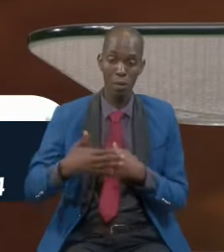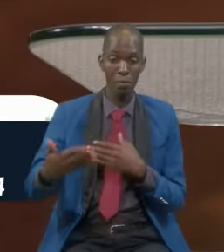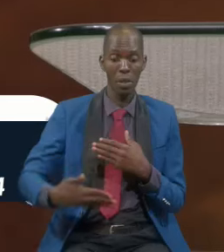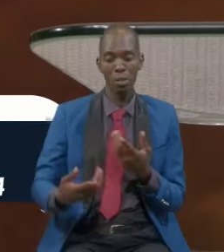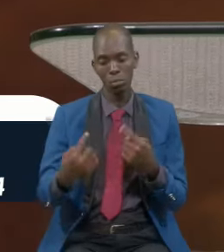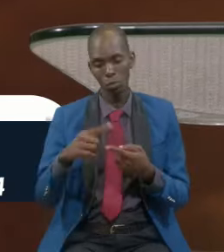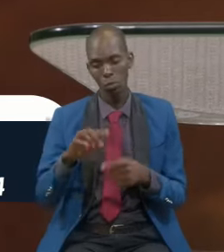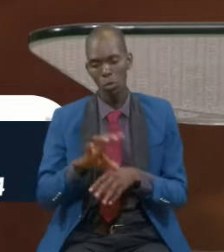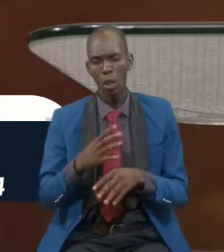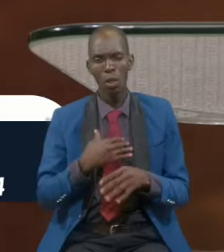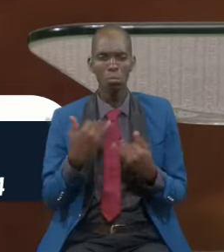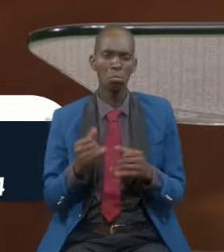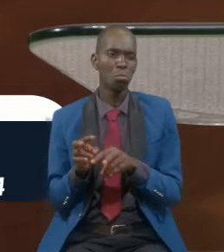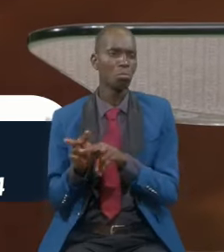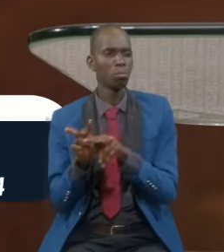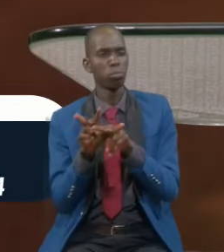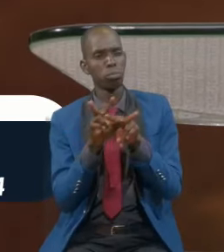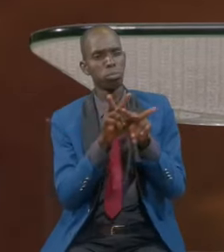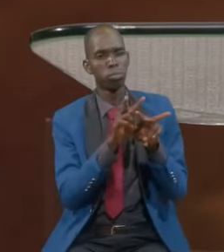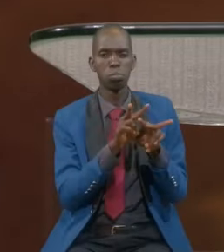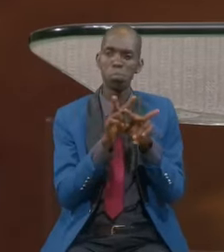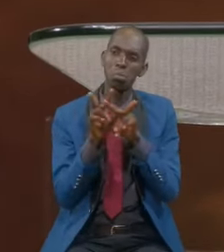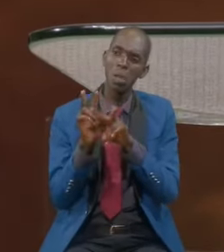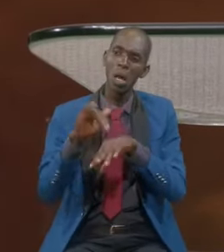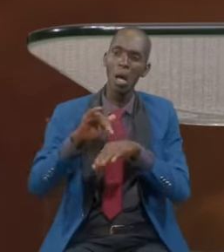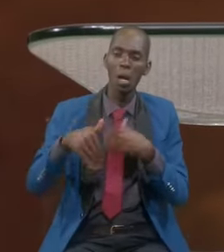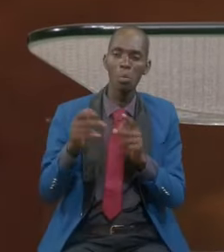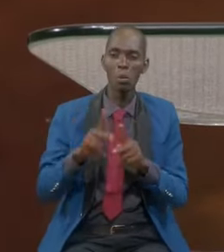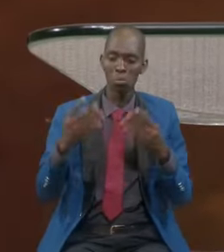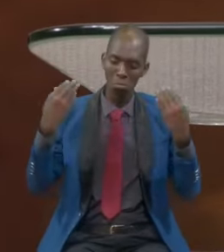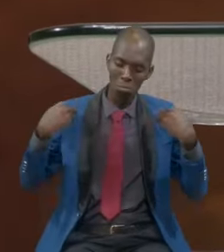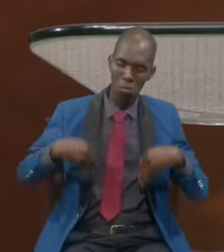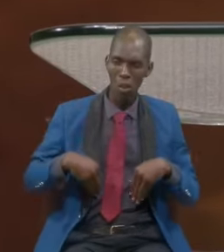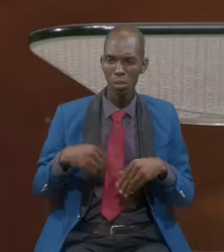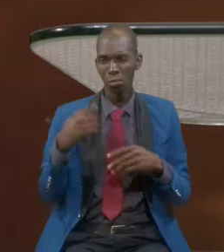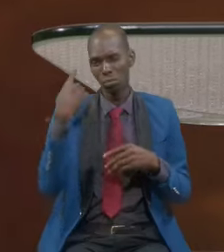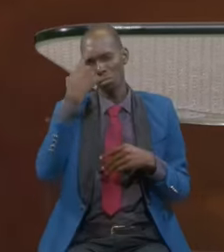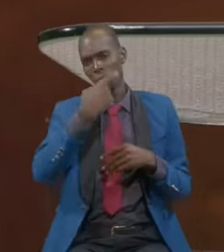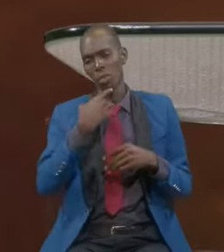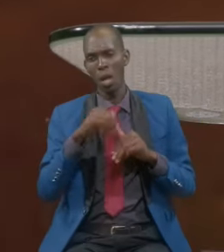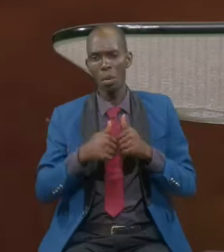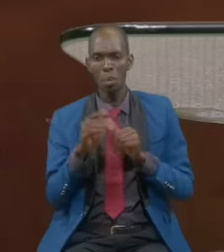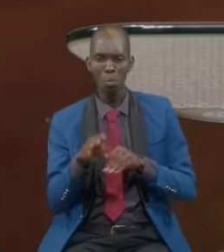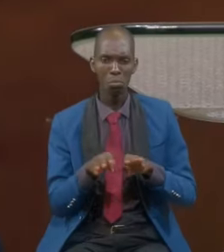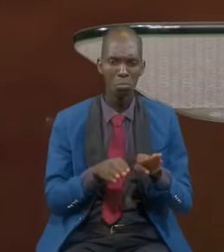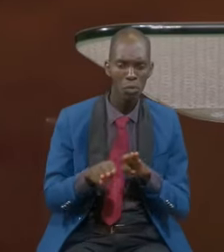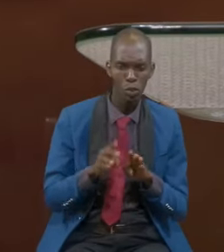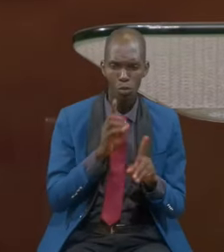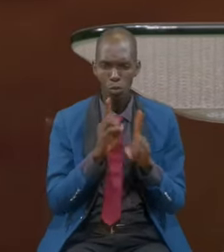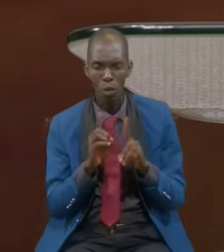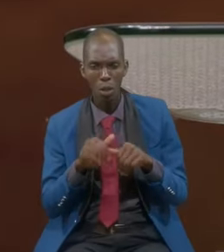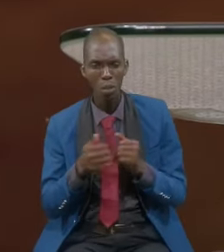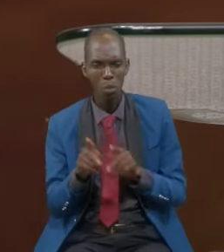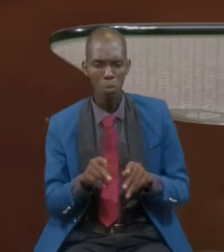at how the people in the church, how they dress, how they look, how they talk, how they walk, how they